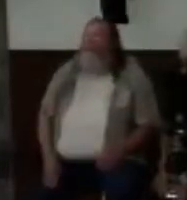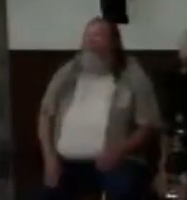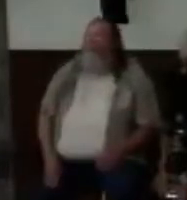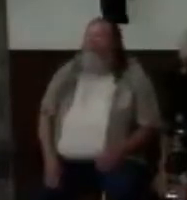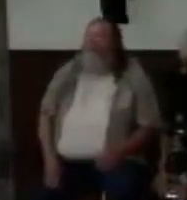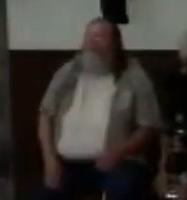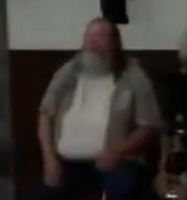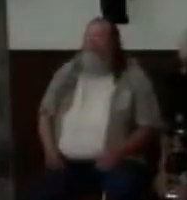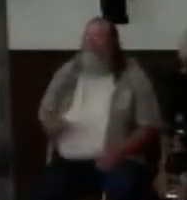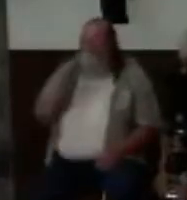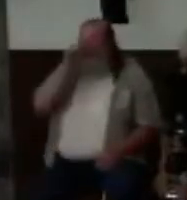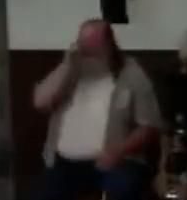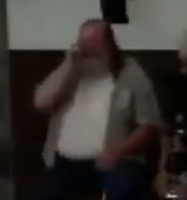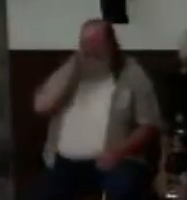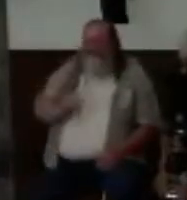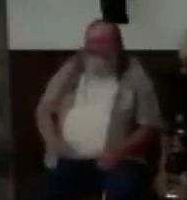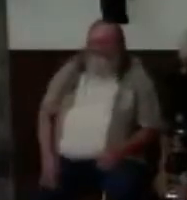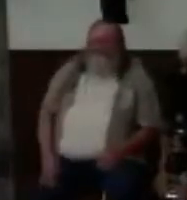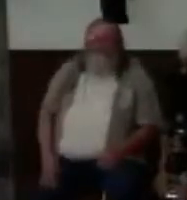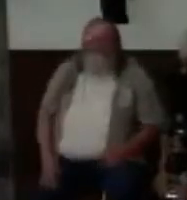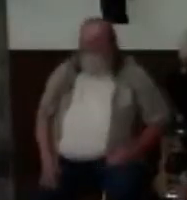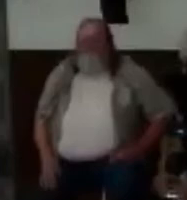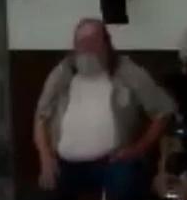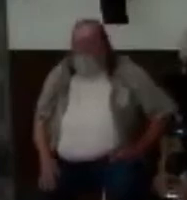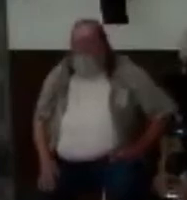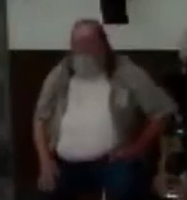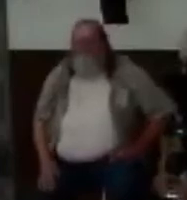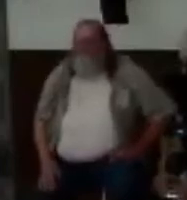I'm going to attempt to close, I promise.